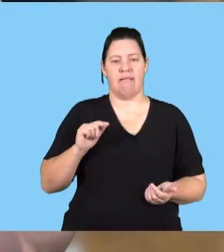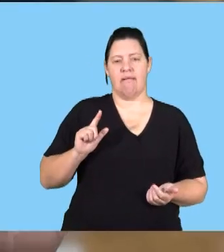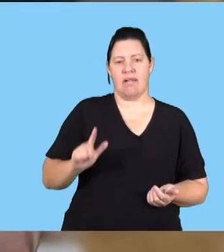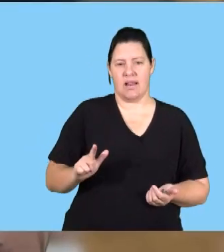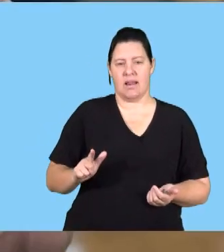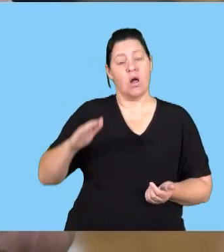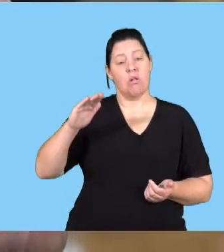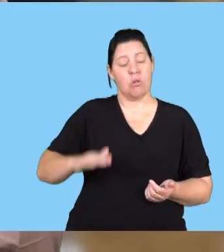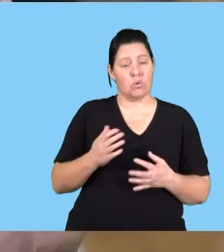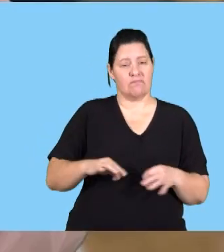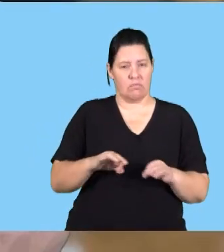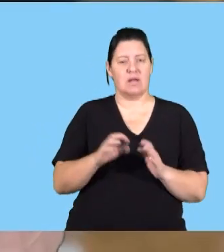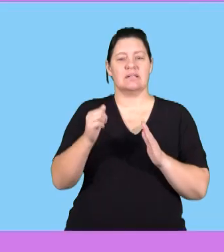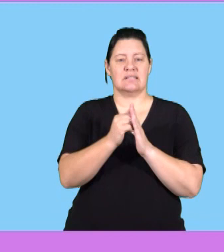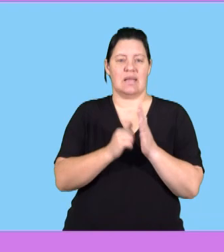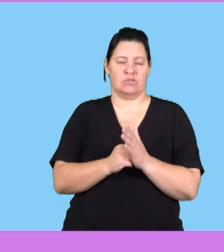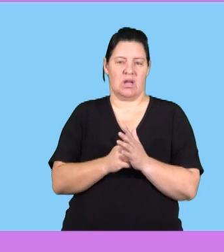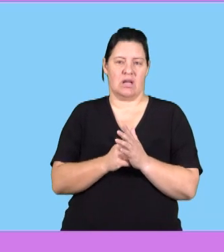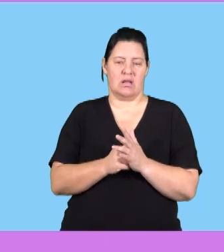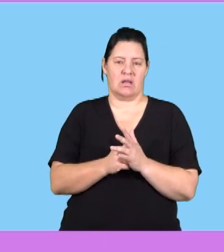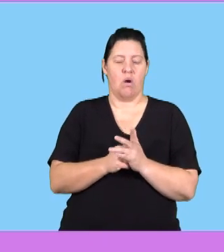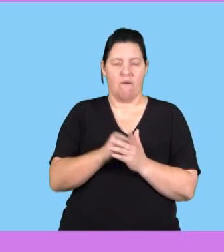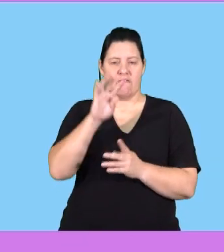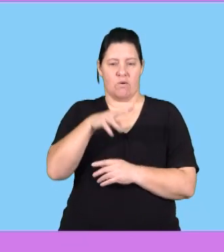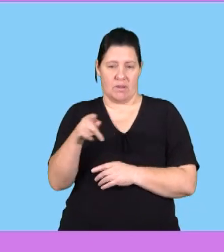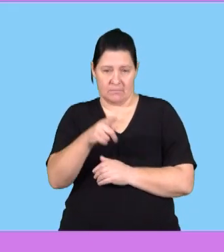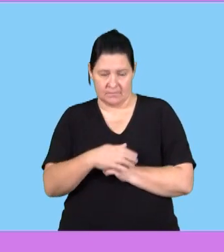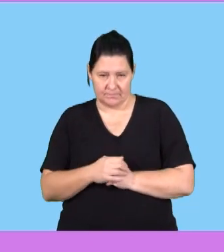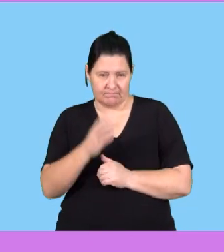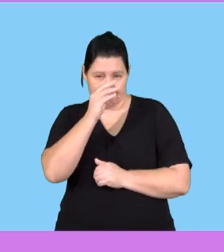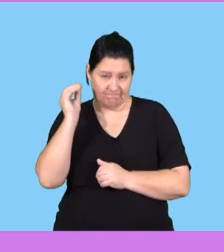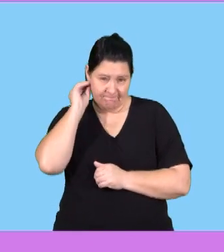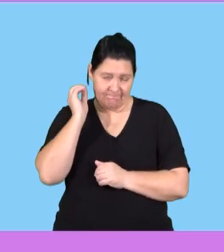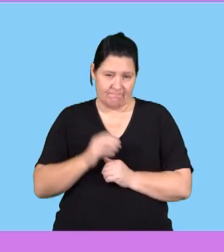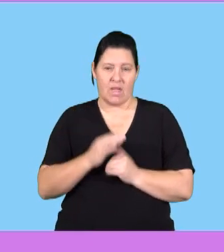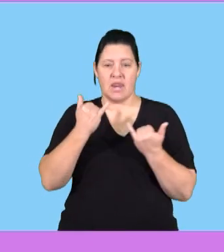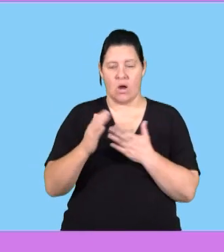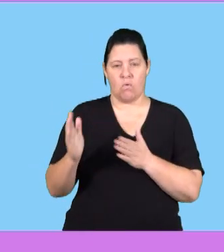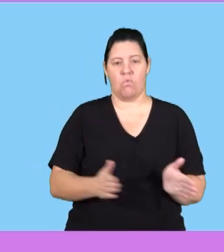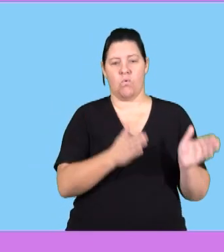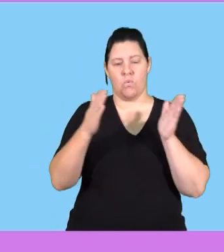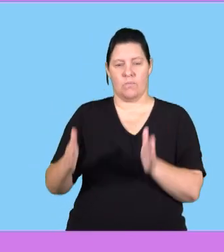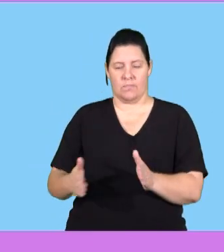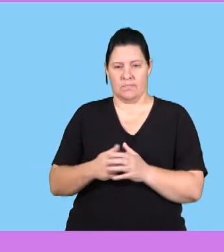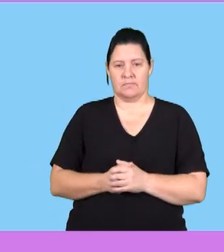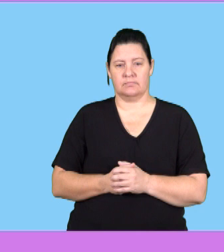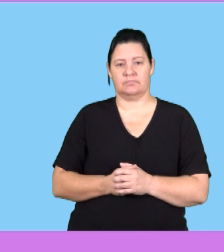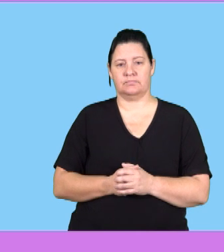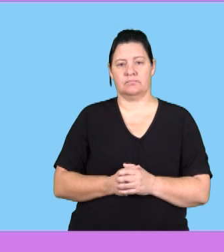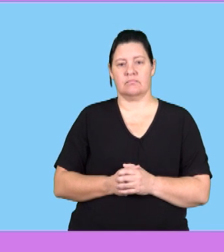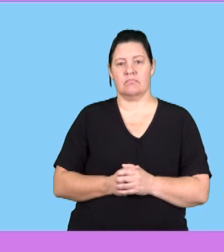made L, which is the lowest value, the subject of the formula. Please keep that in mind. All right, let's move on to our next